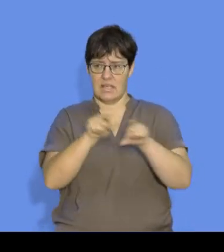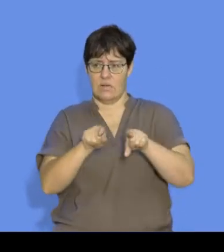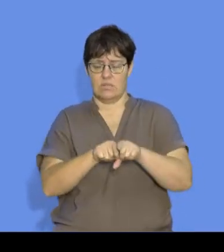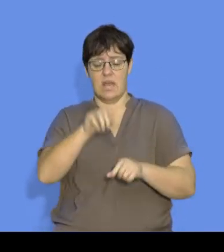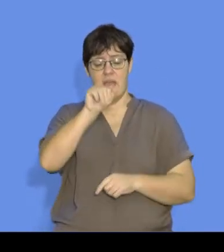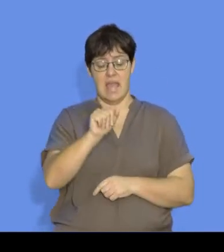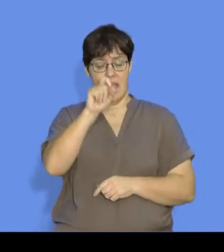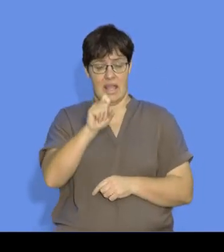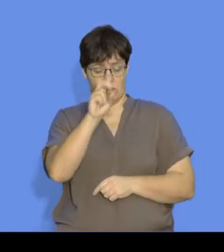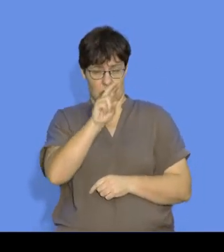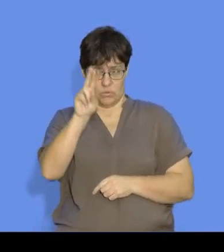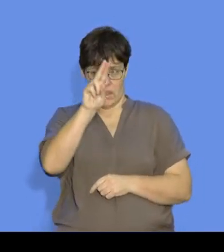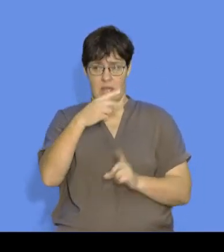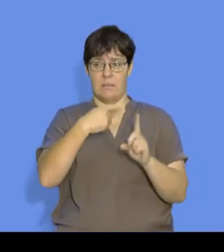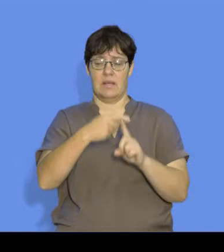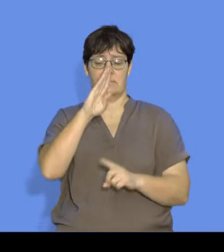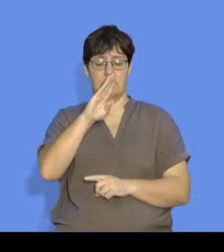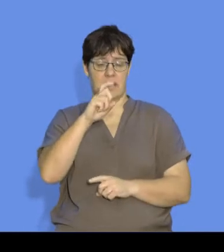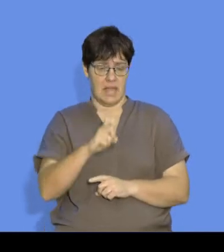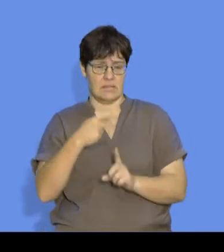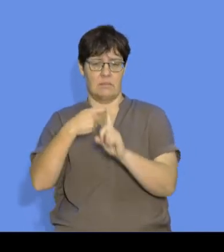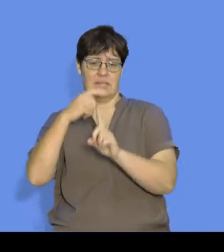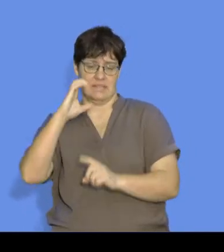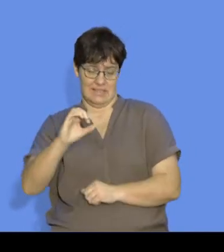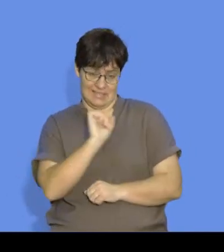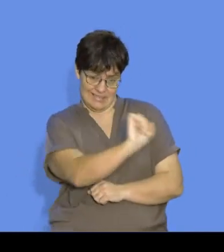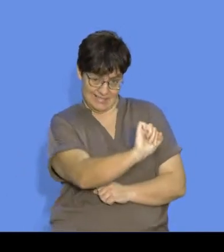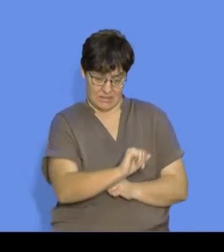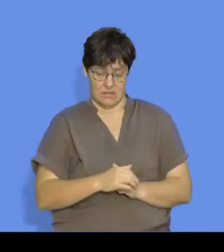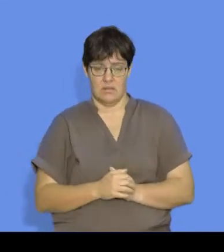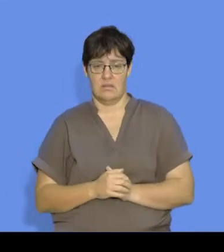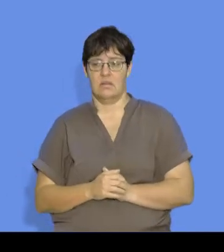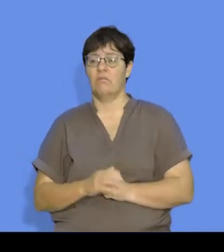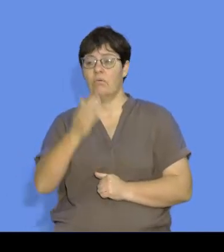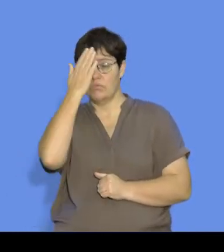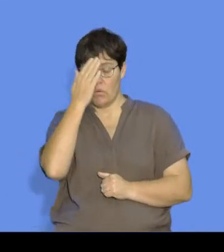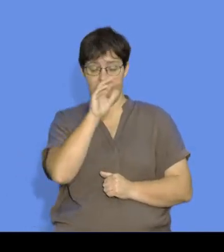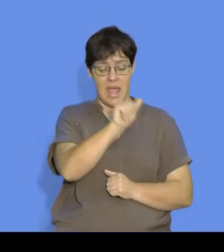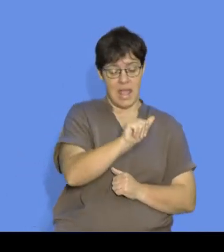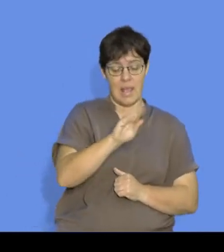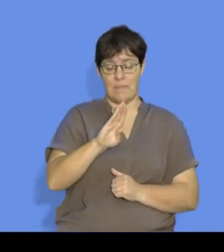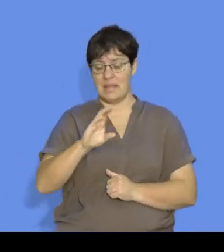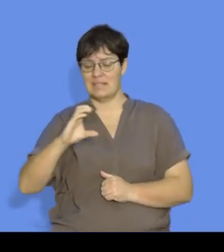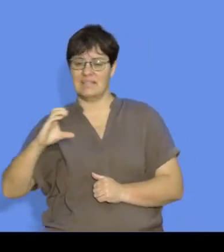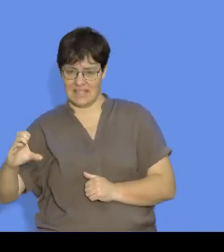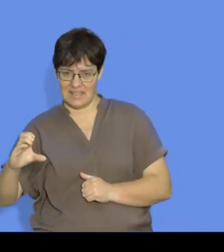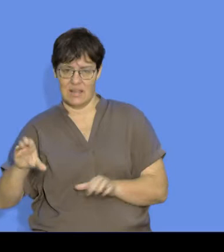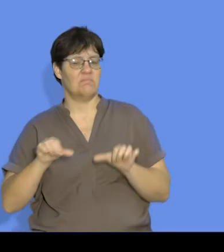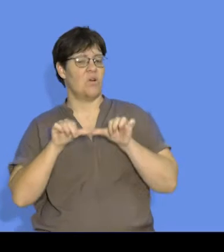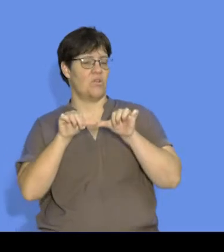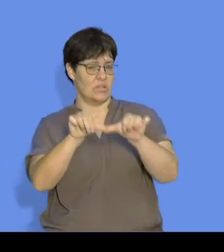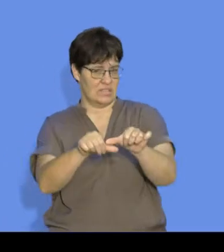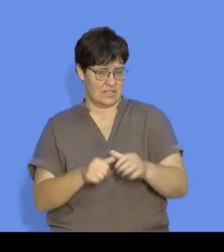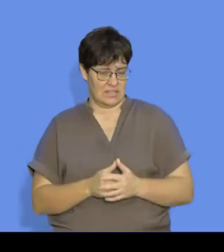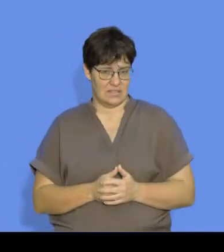to ax squared plus bx plus c. And we know that the a, the b, and the c are